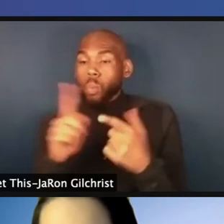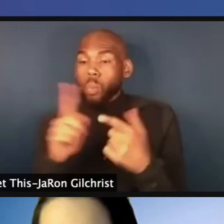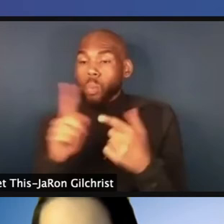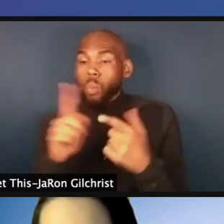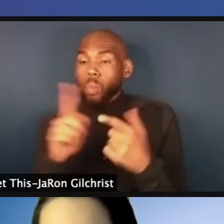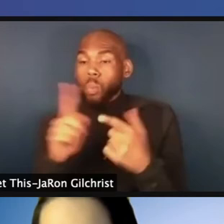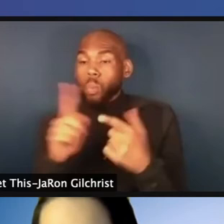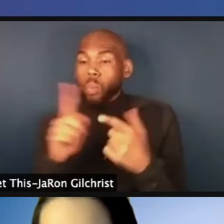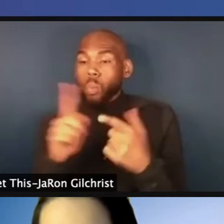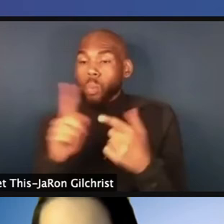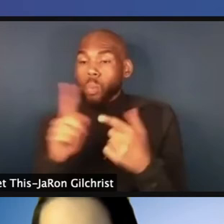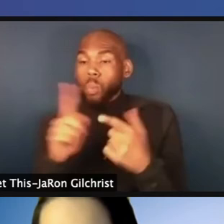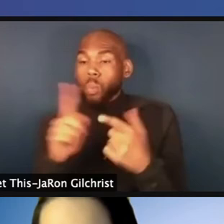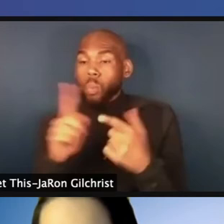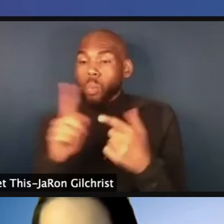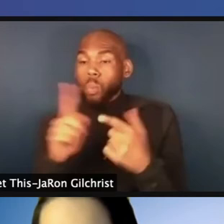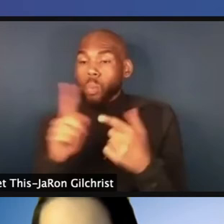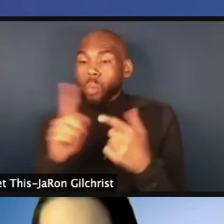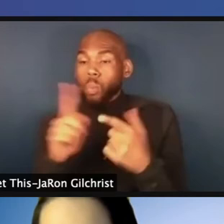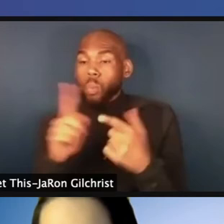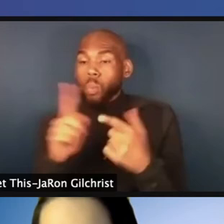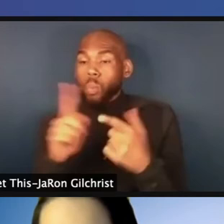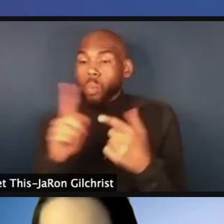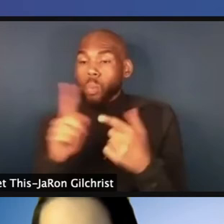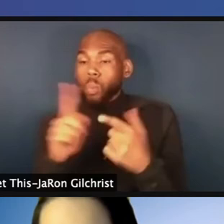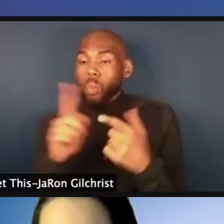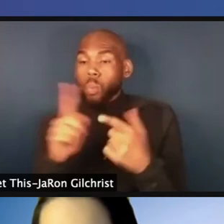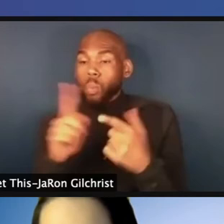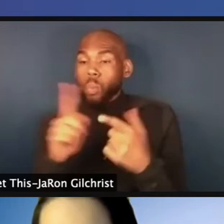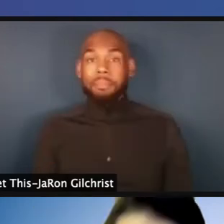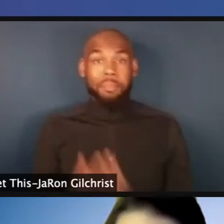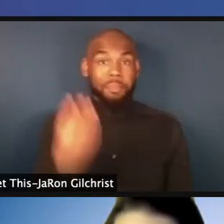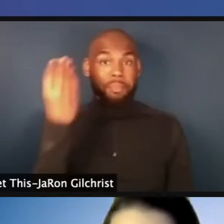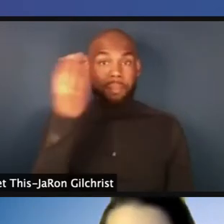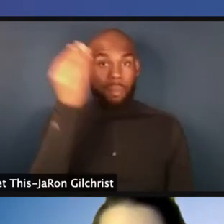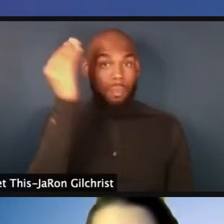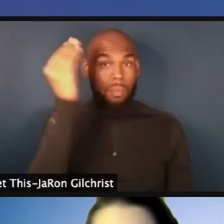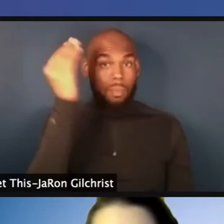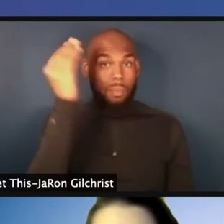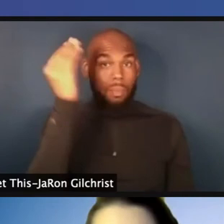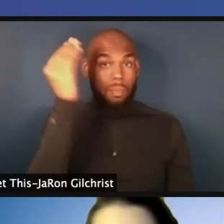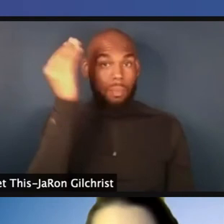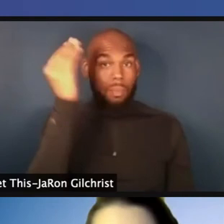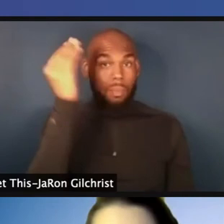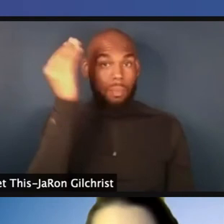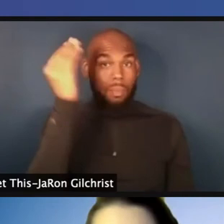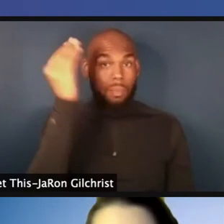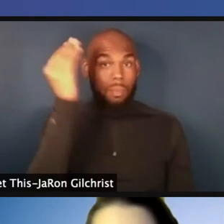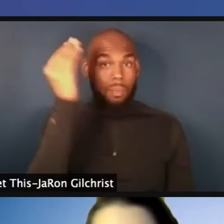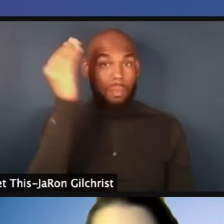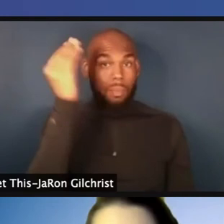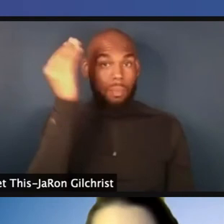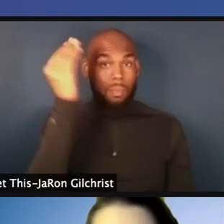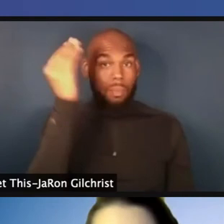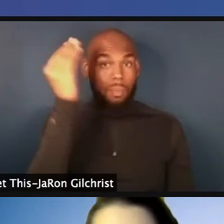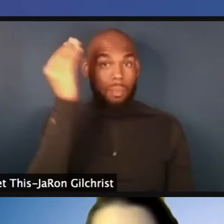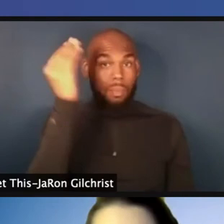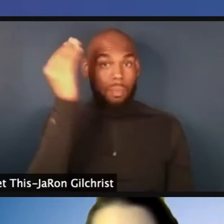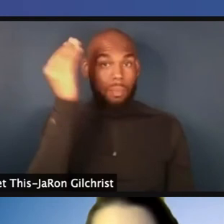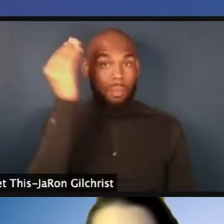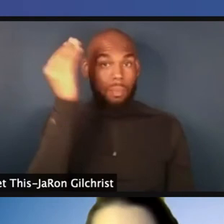choices that we make. So with that, knowing that, you know, one of the principles, there are two principles of the Green New